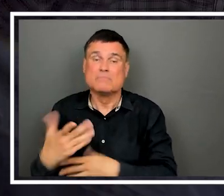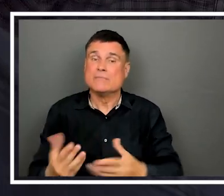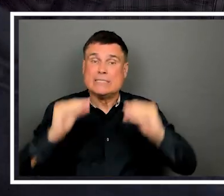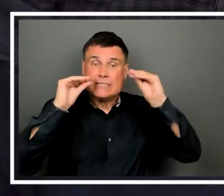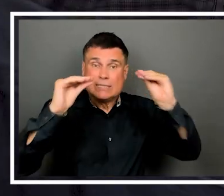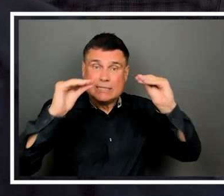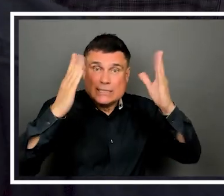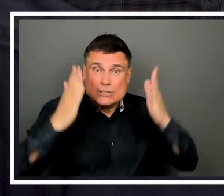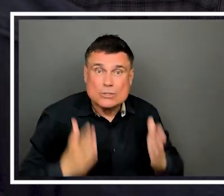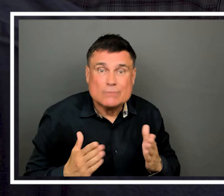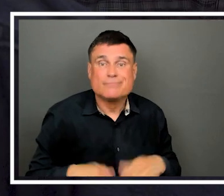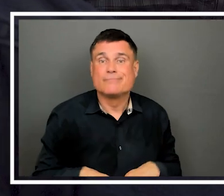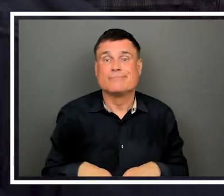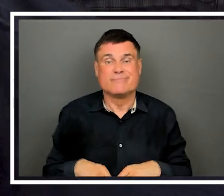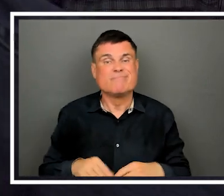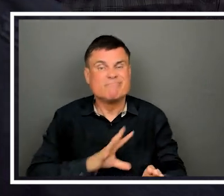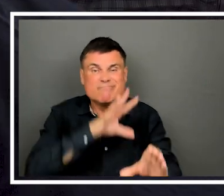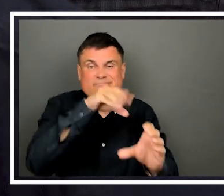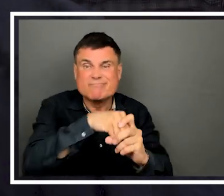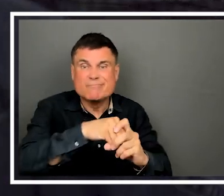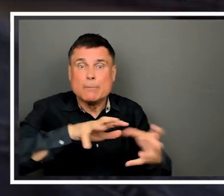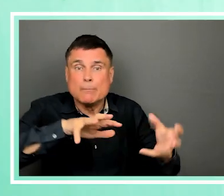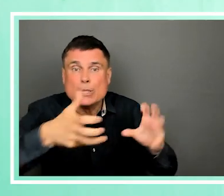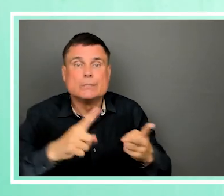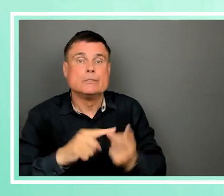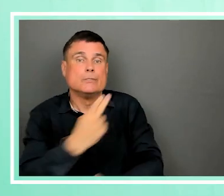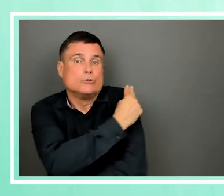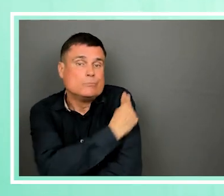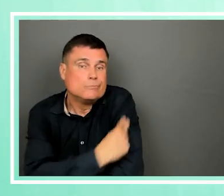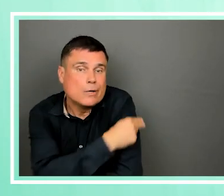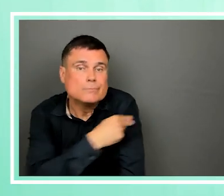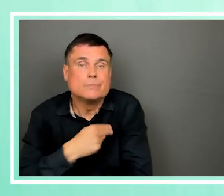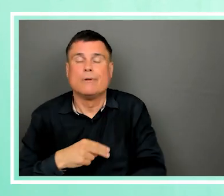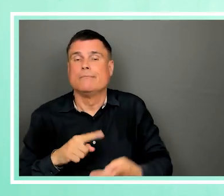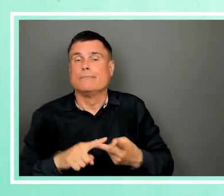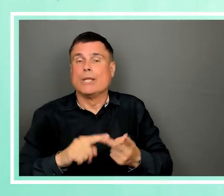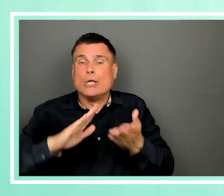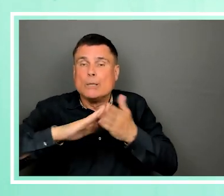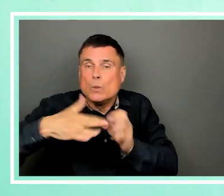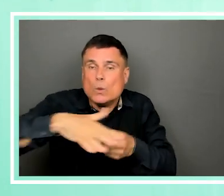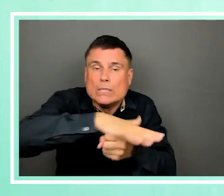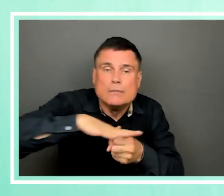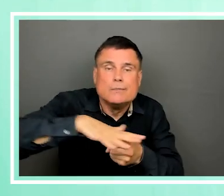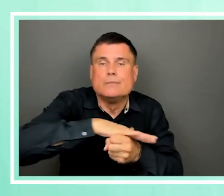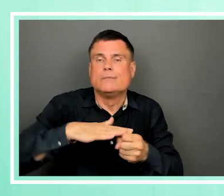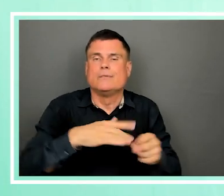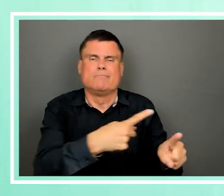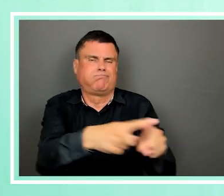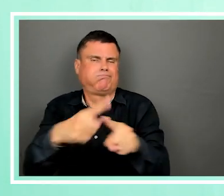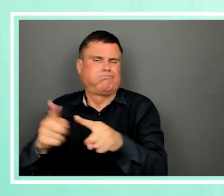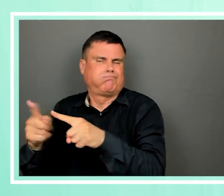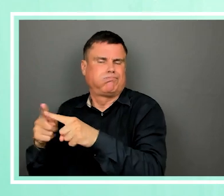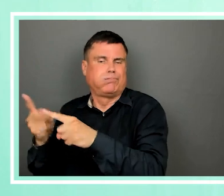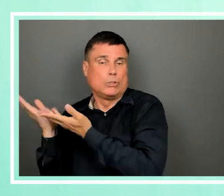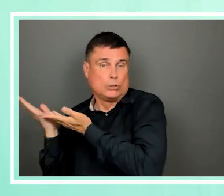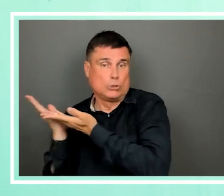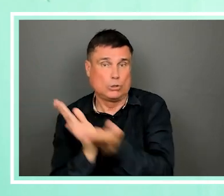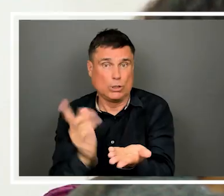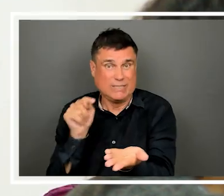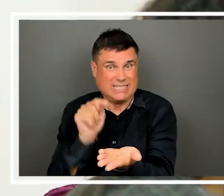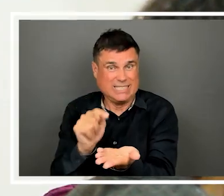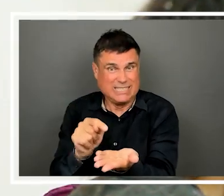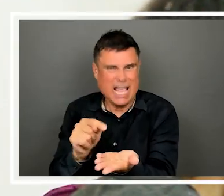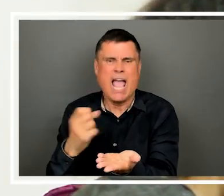teachers, those that respond to emergencies, doctors, community workers, and other service